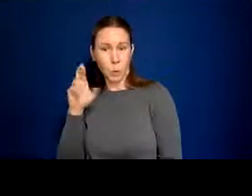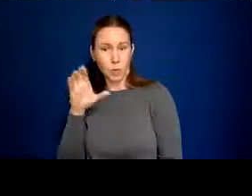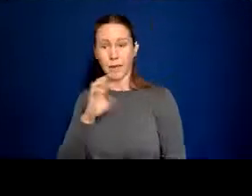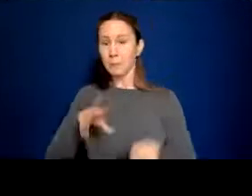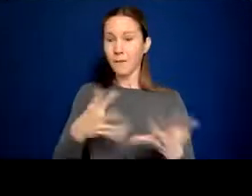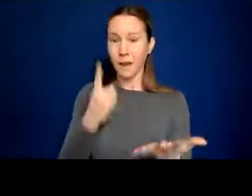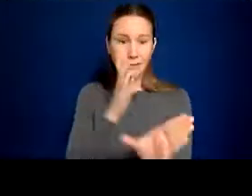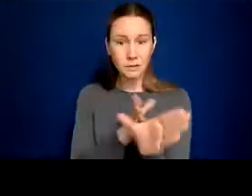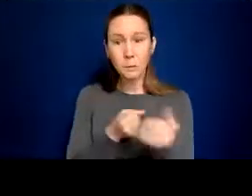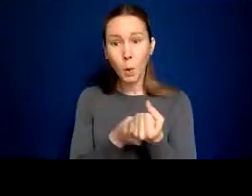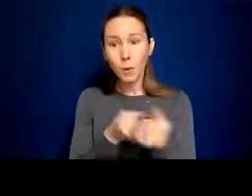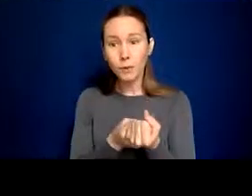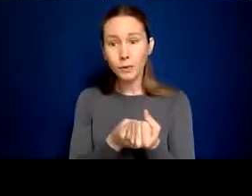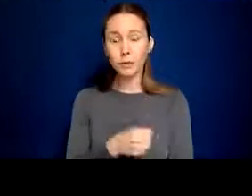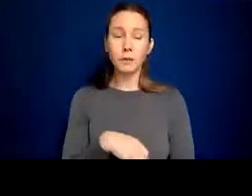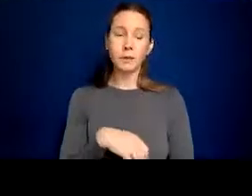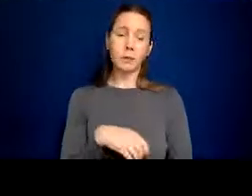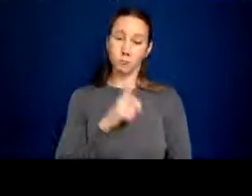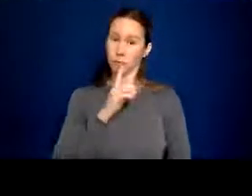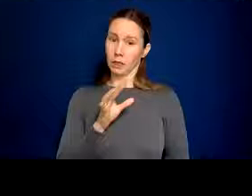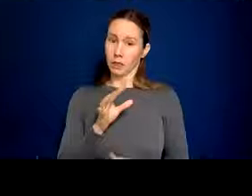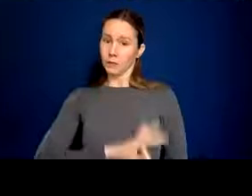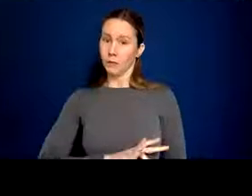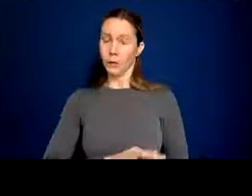it's useful to send